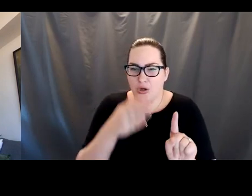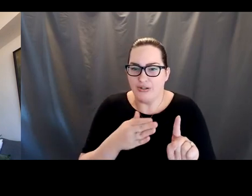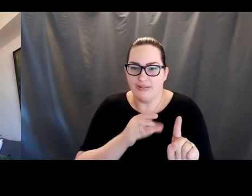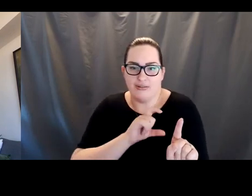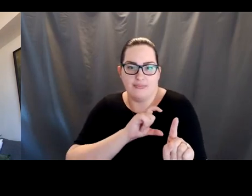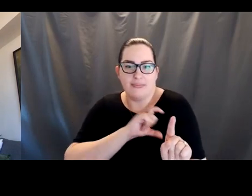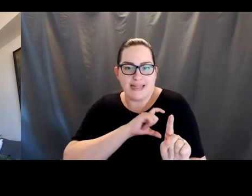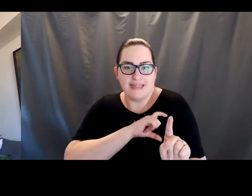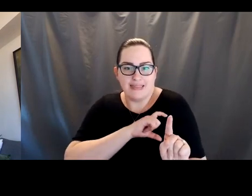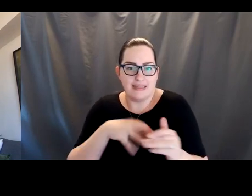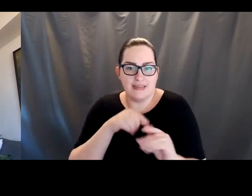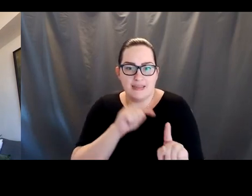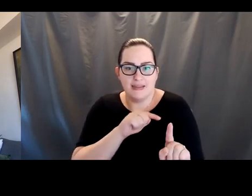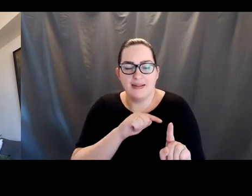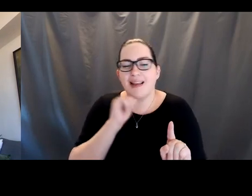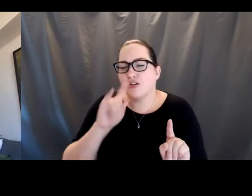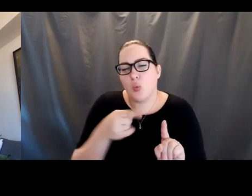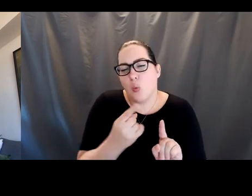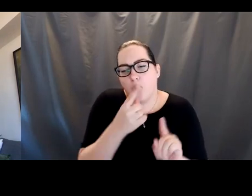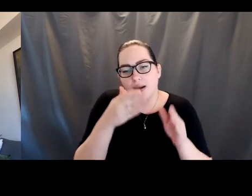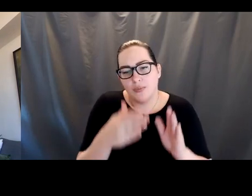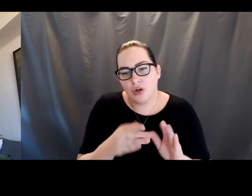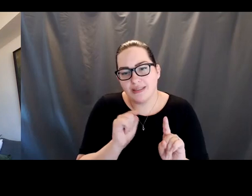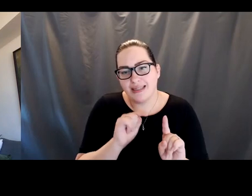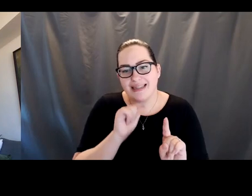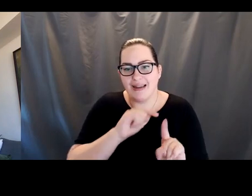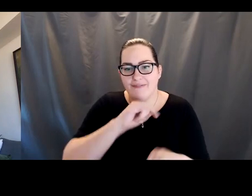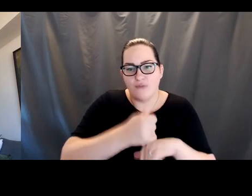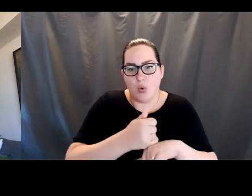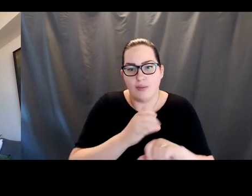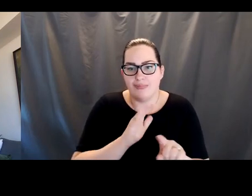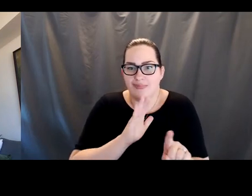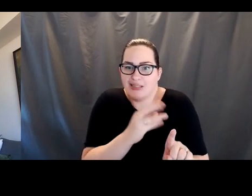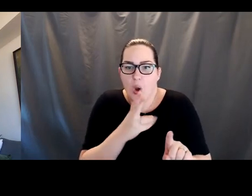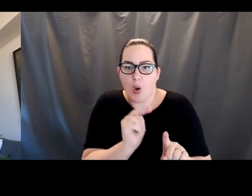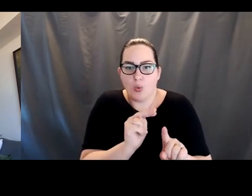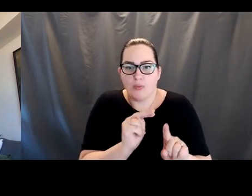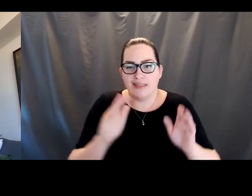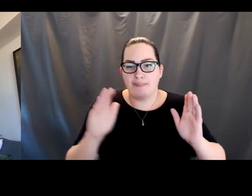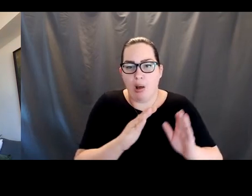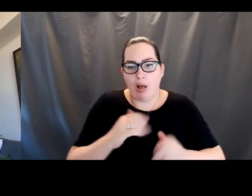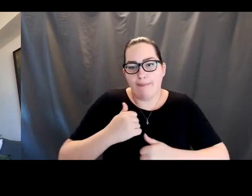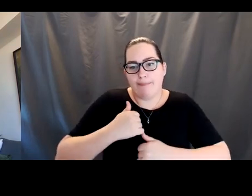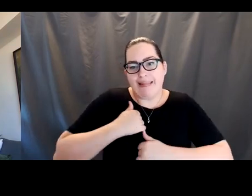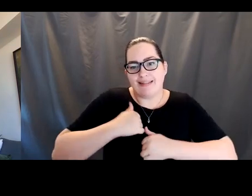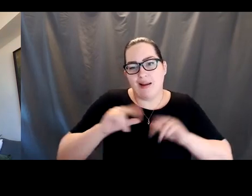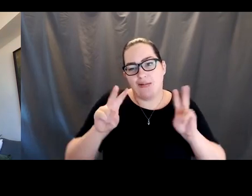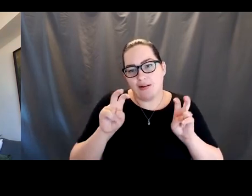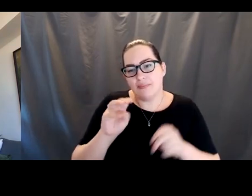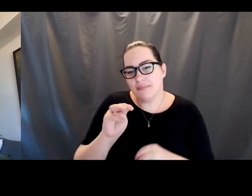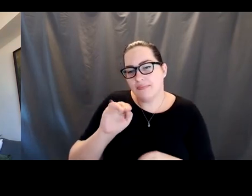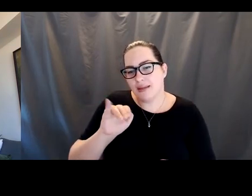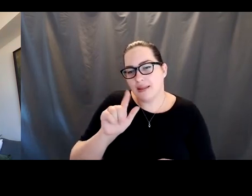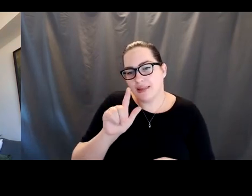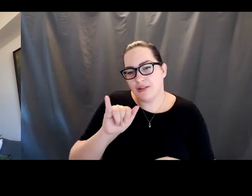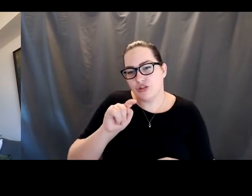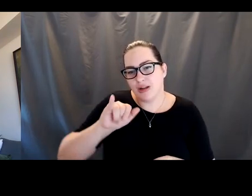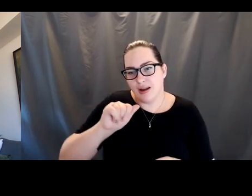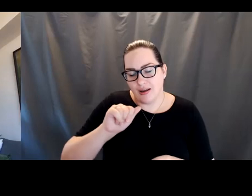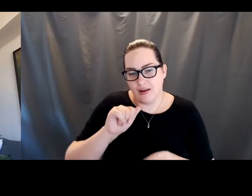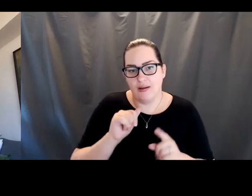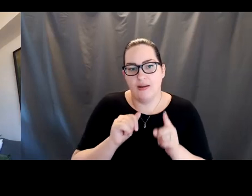it wasn't just this one man. He had formed his own sort of militia, and they were attacking the girls. And the reason